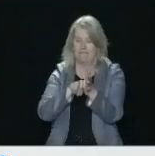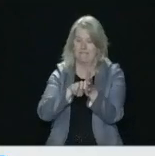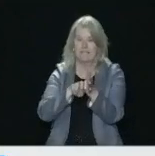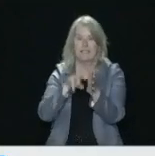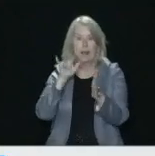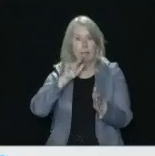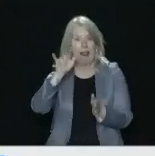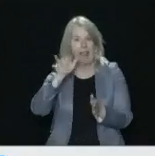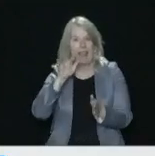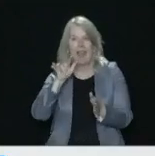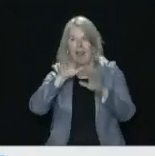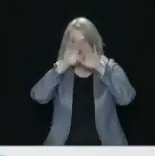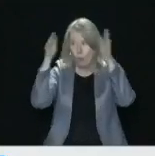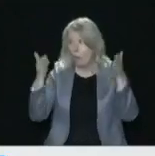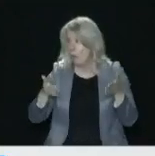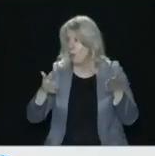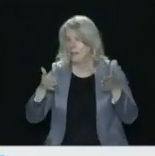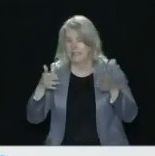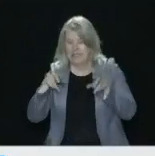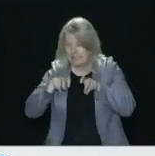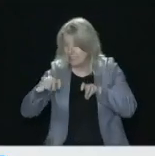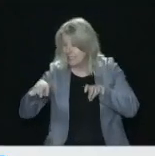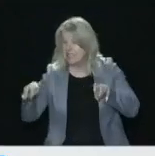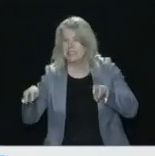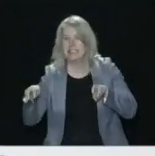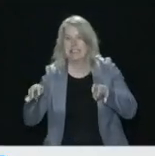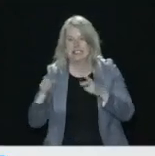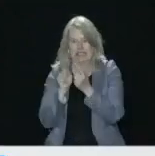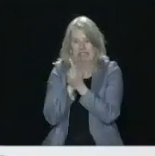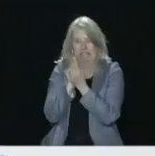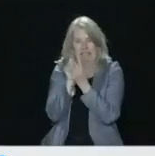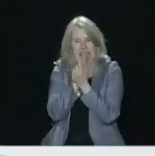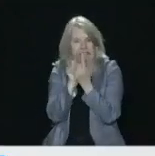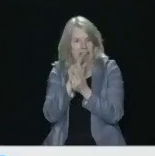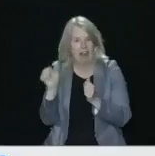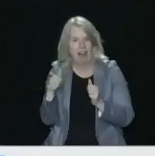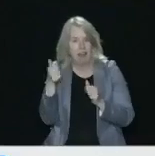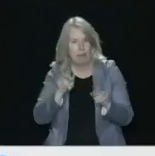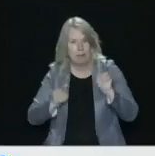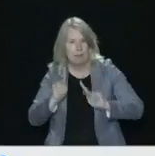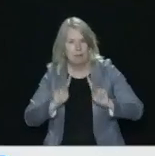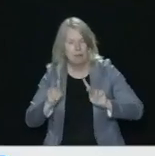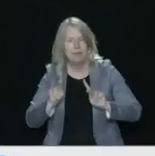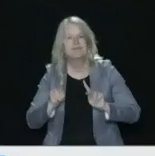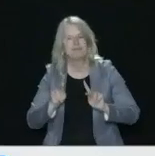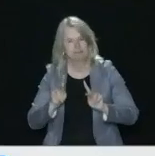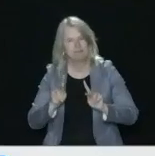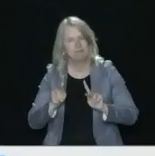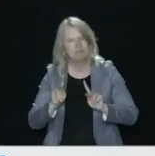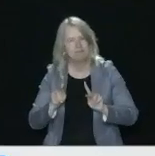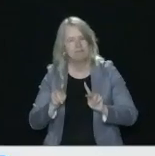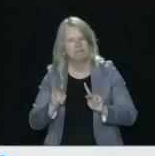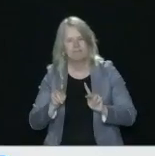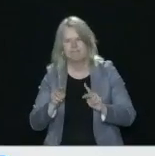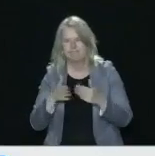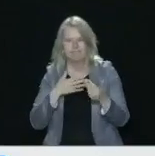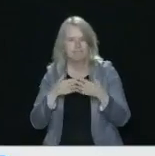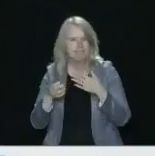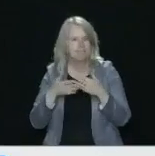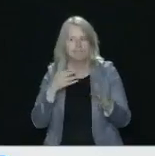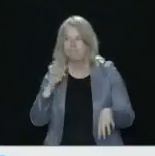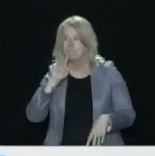vaccines plus wearing a mask is still a really good idea. Just do that for now, especially if you're at high risk. And